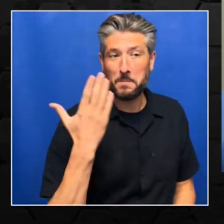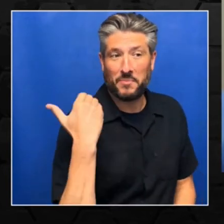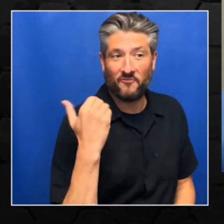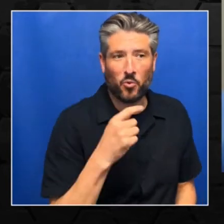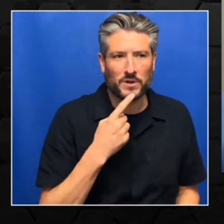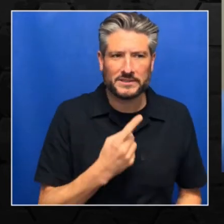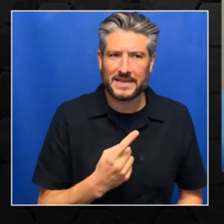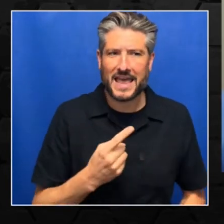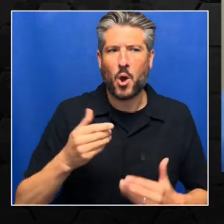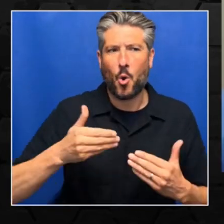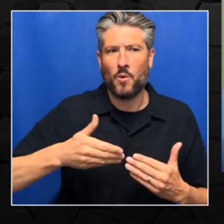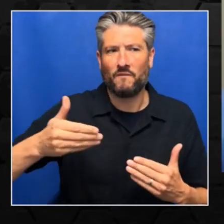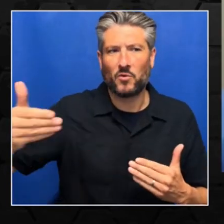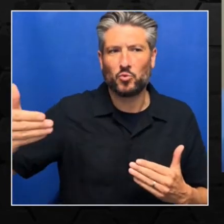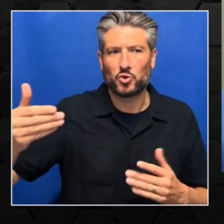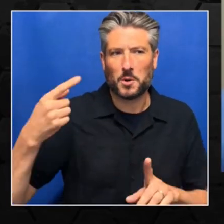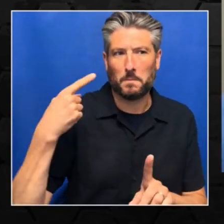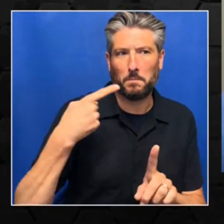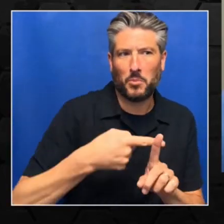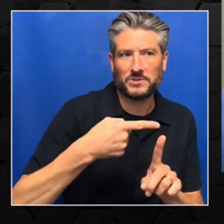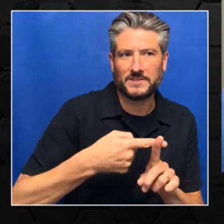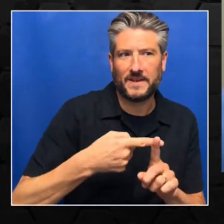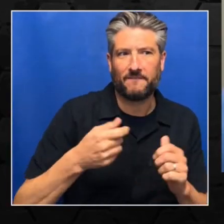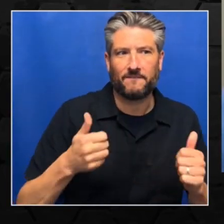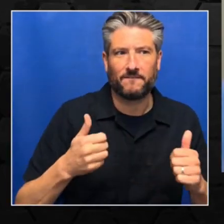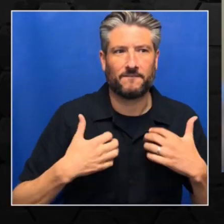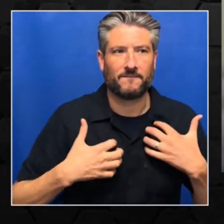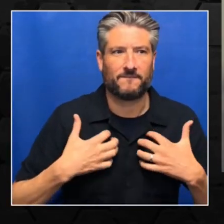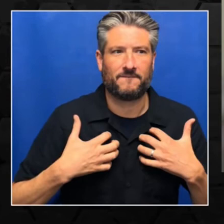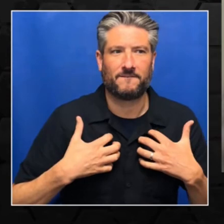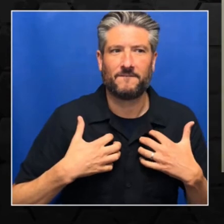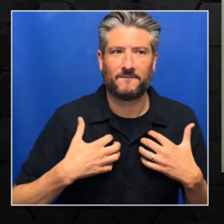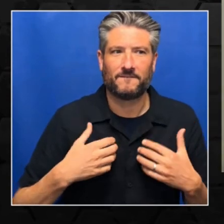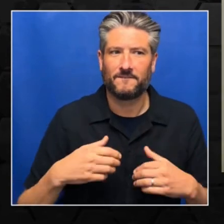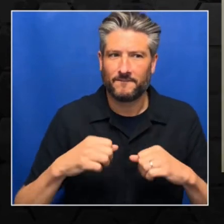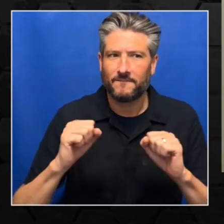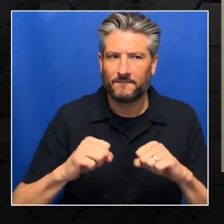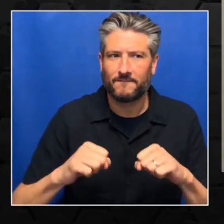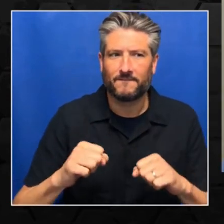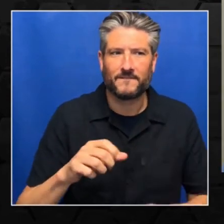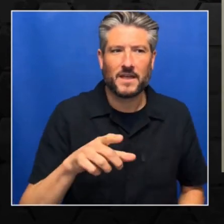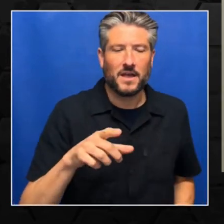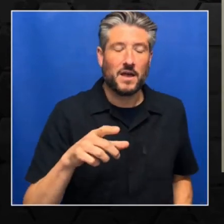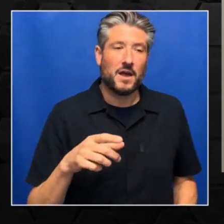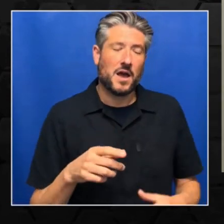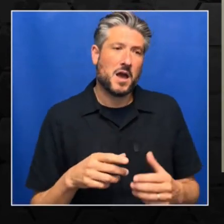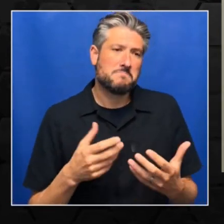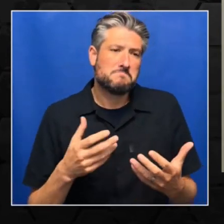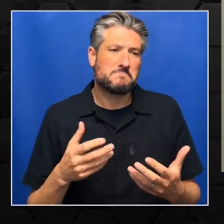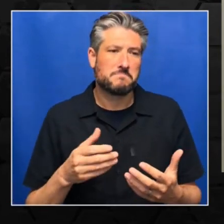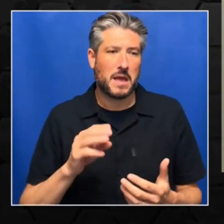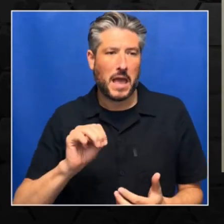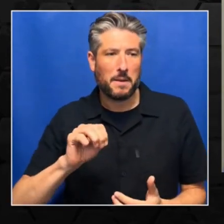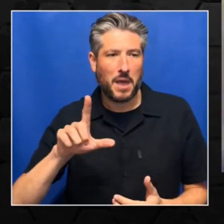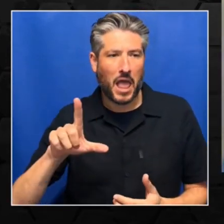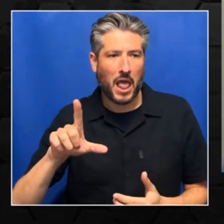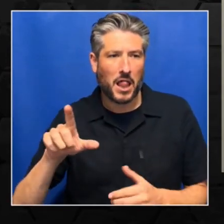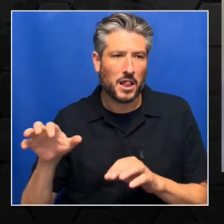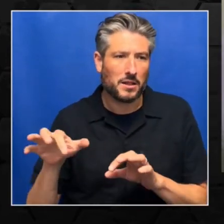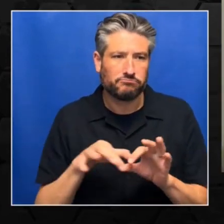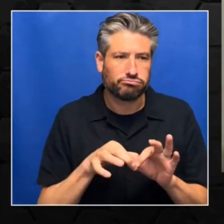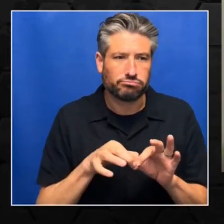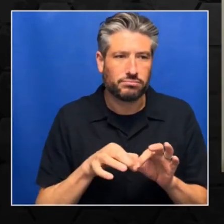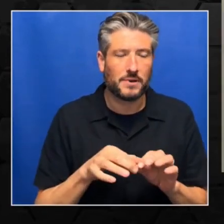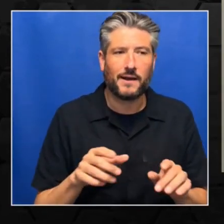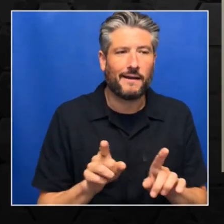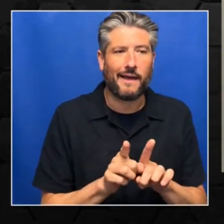was earlier, uh, like your basic functions such as measuring one's heart rate is now available. It's portable.